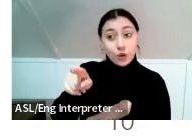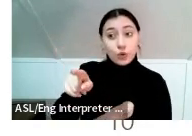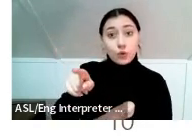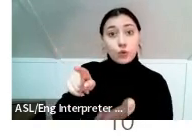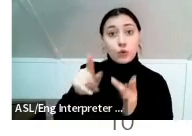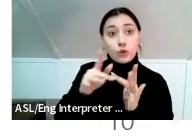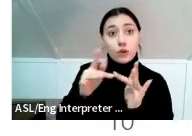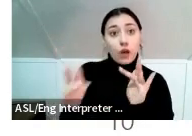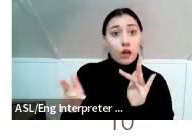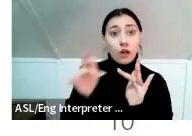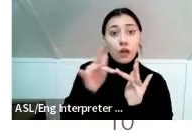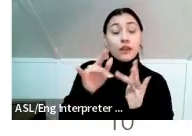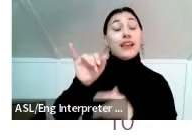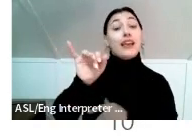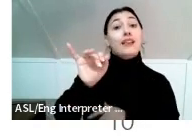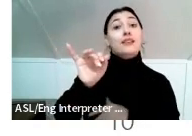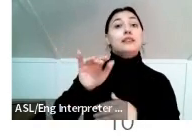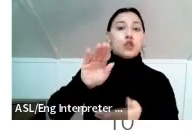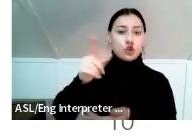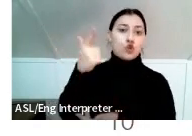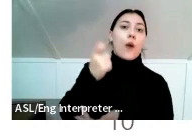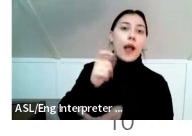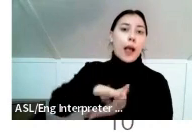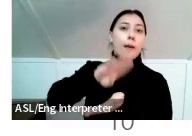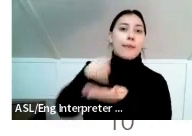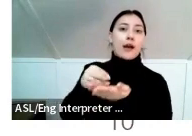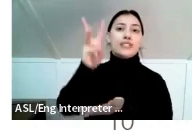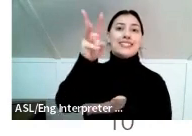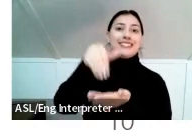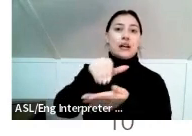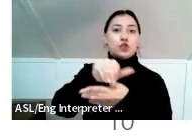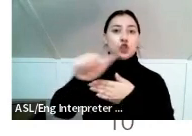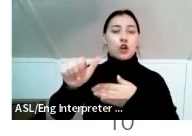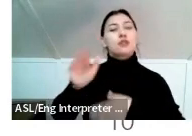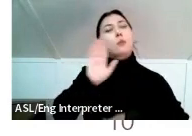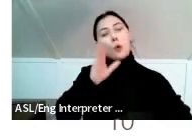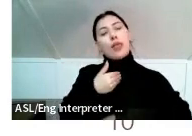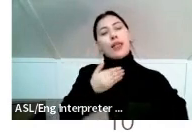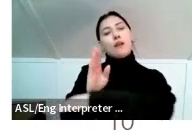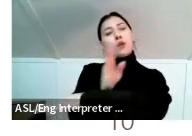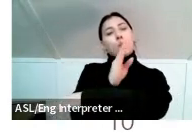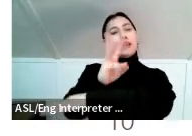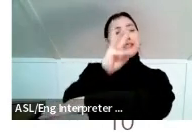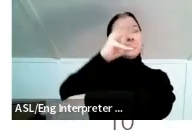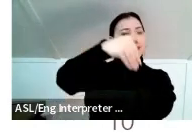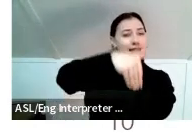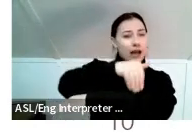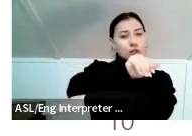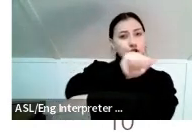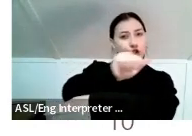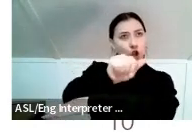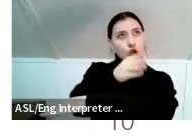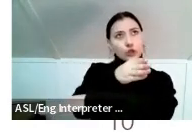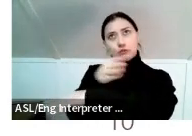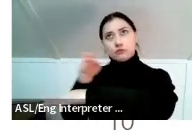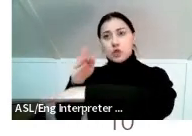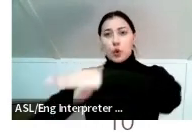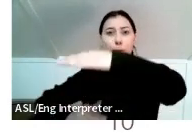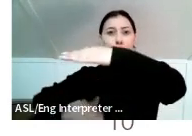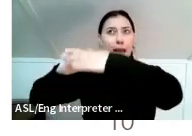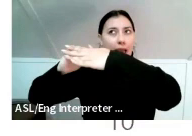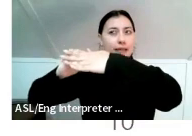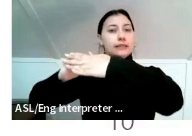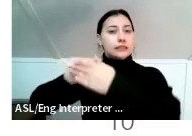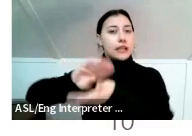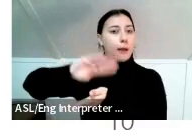grant amount is $6,000. There will be a grant range. So the grants will range from $6,000 to a maximum grant